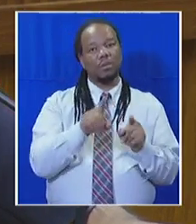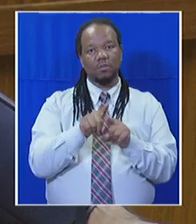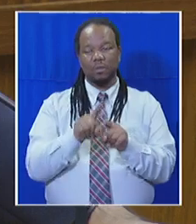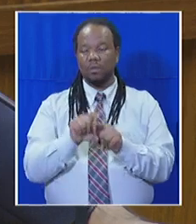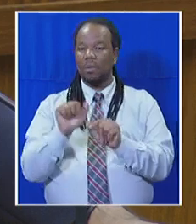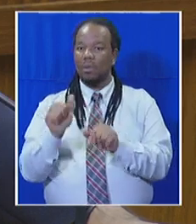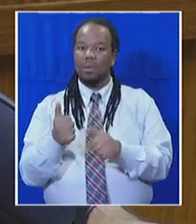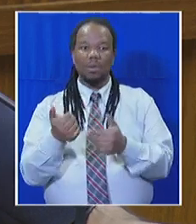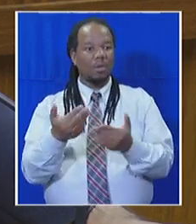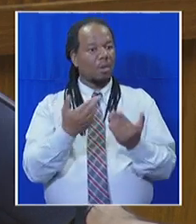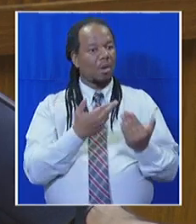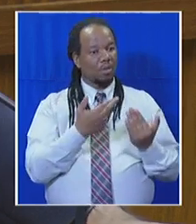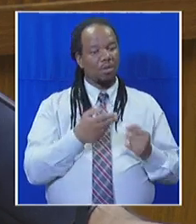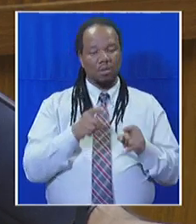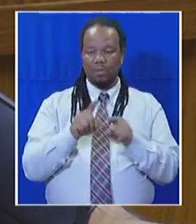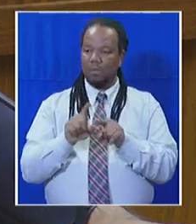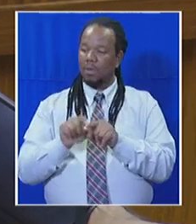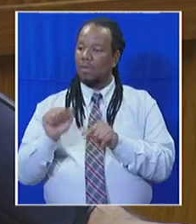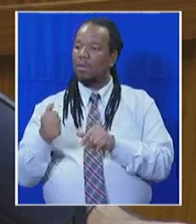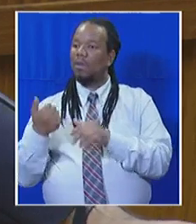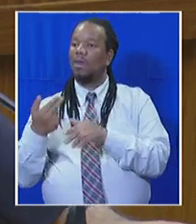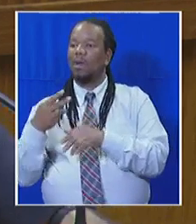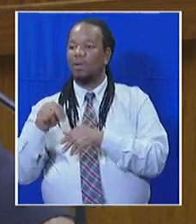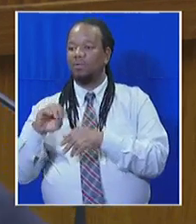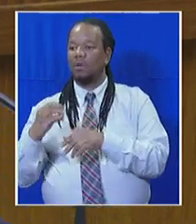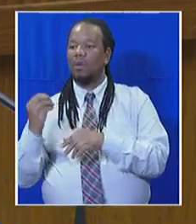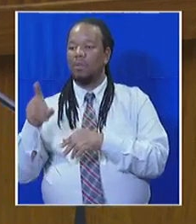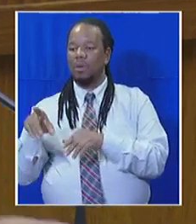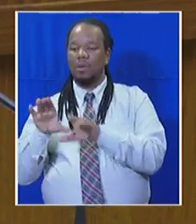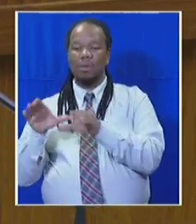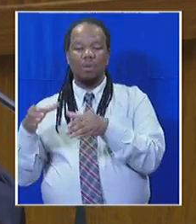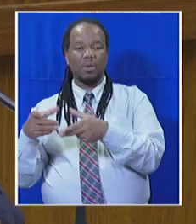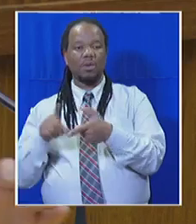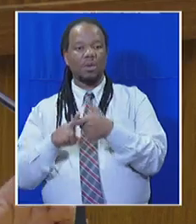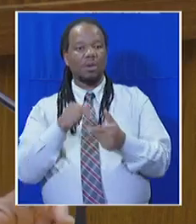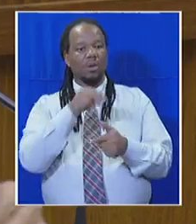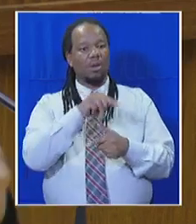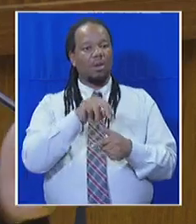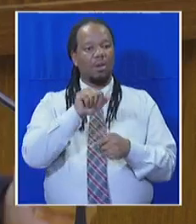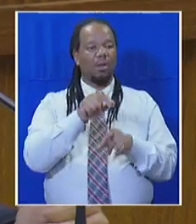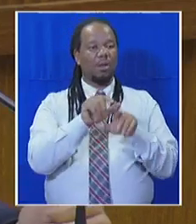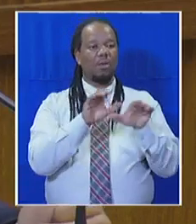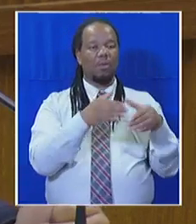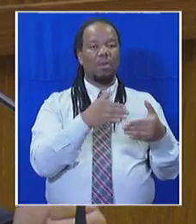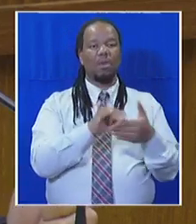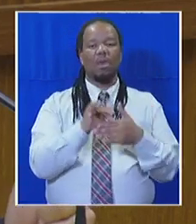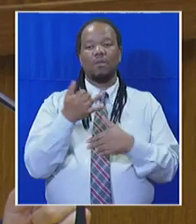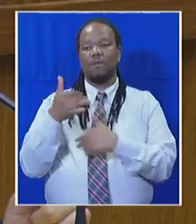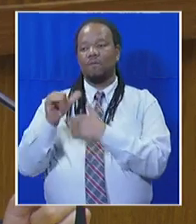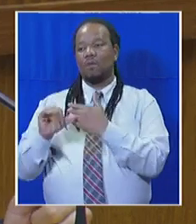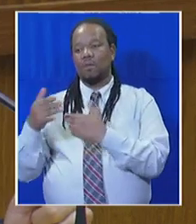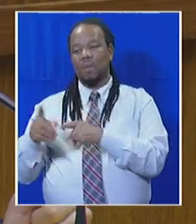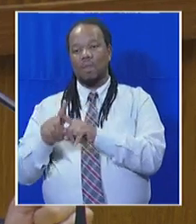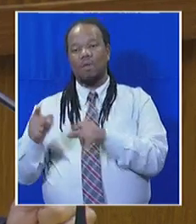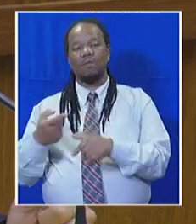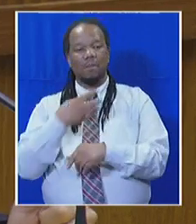committees concerned, or the four committees, if we include the NCOP, in the first quarter of next year after the Minister presents the budget